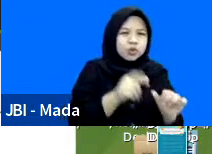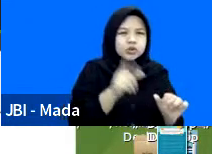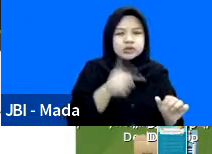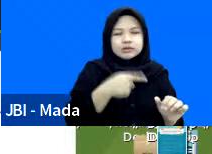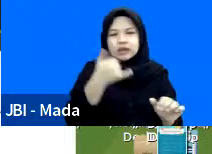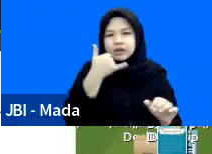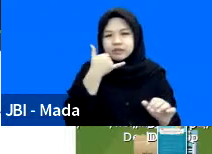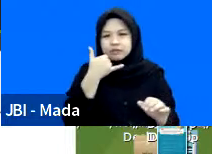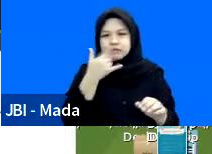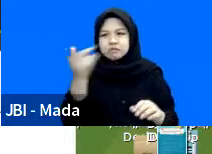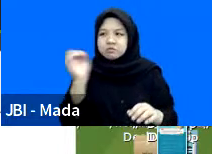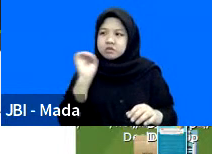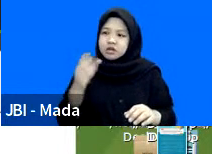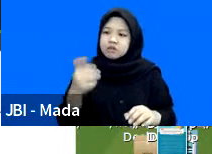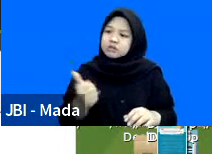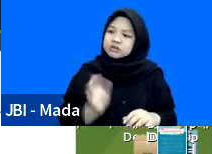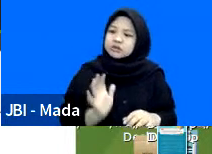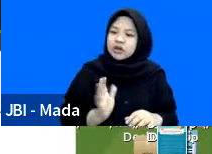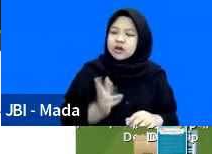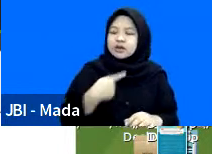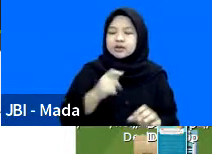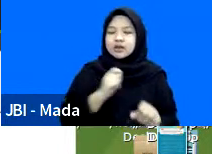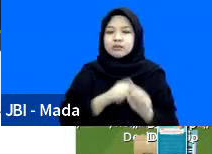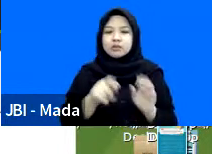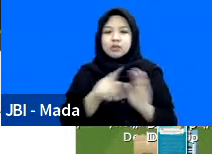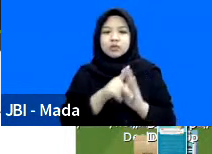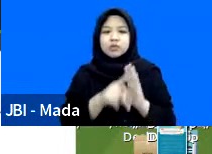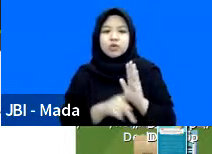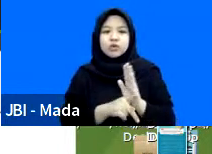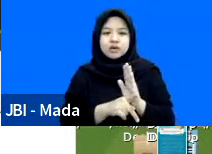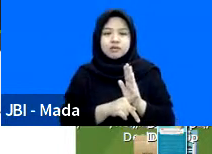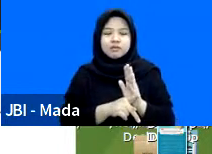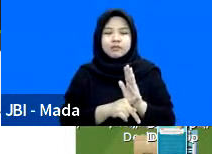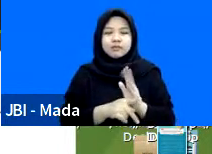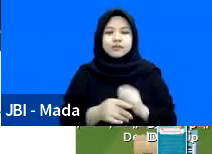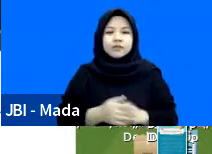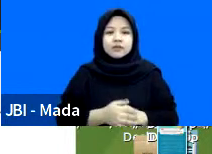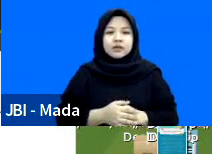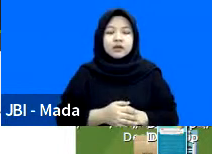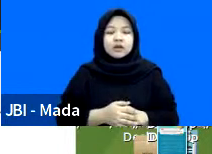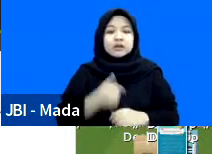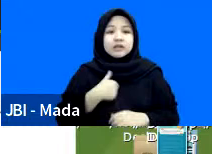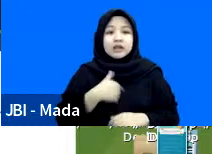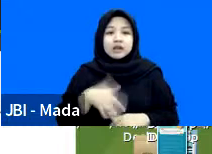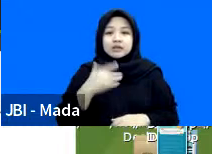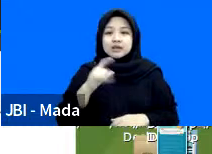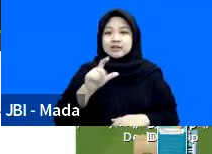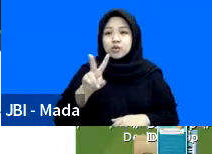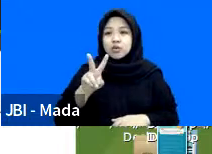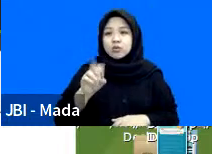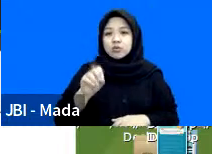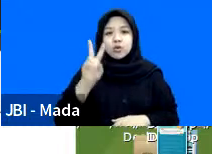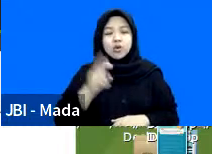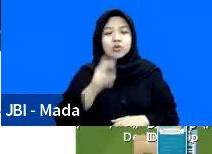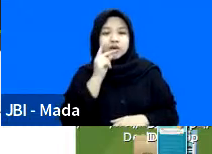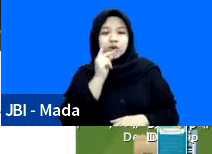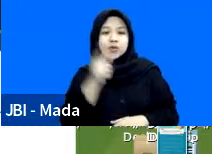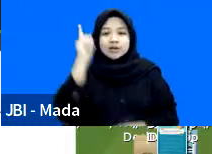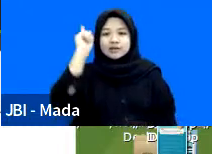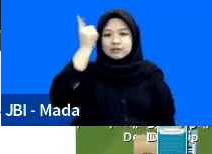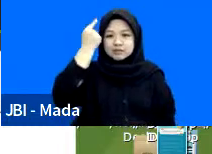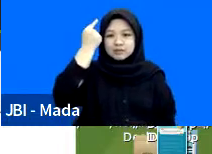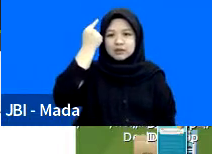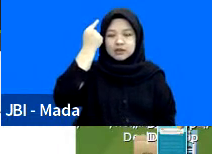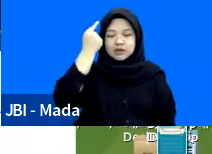run a de-addiction program? And that is something I think C20 should strongly recommend to the governments, that a program of